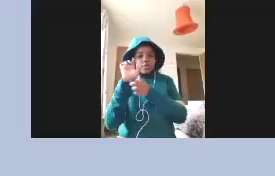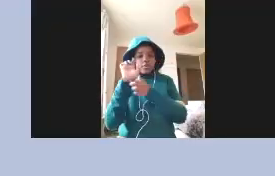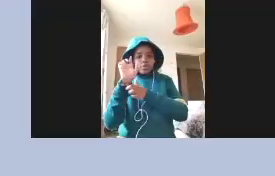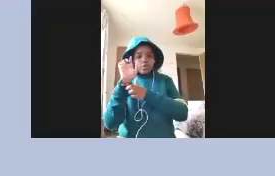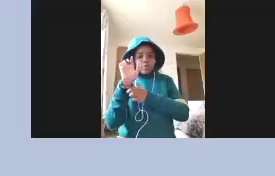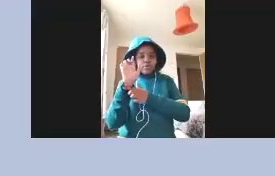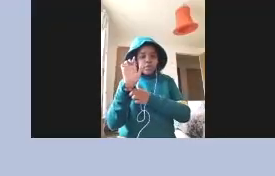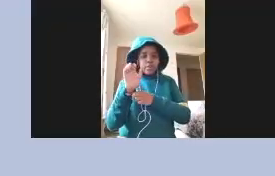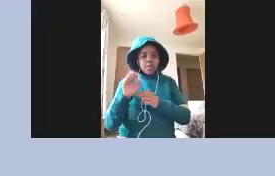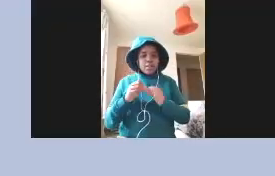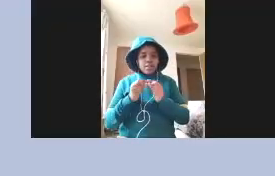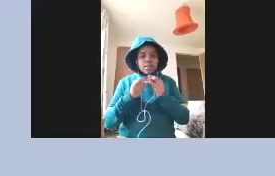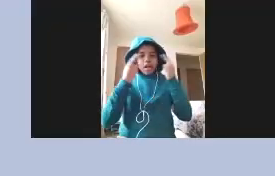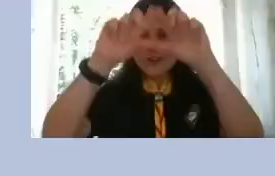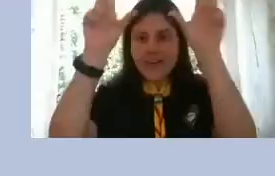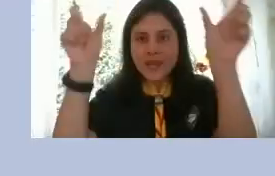Orange and purple and blue.